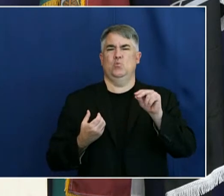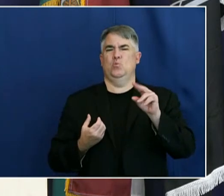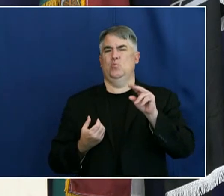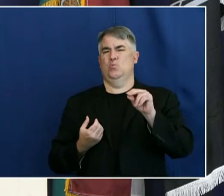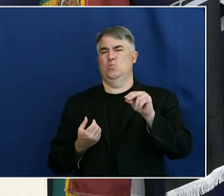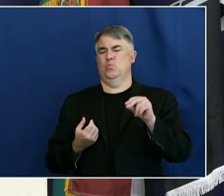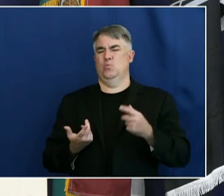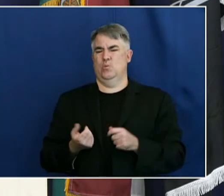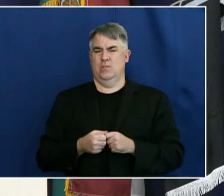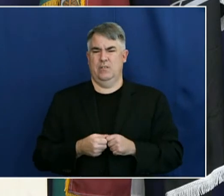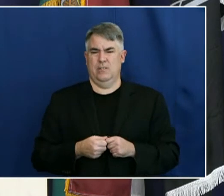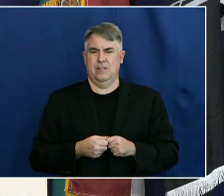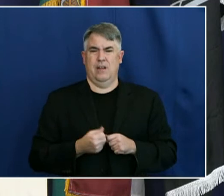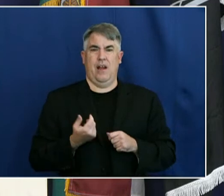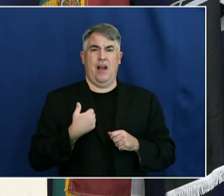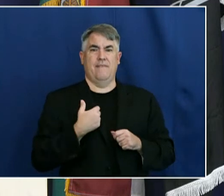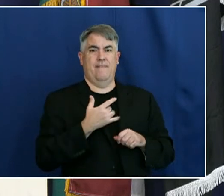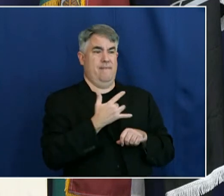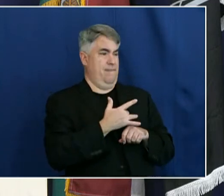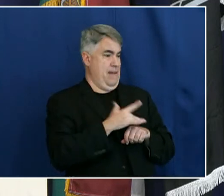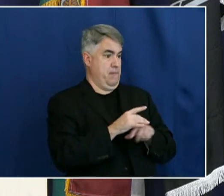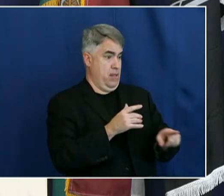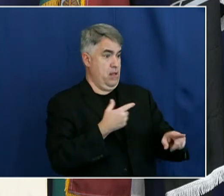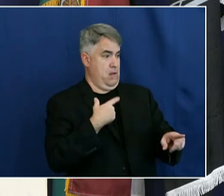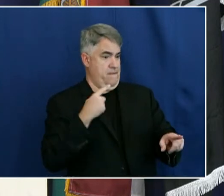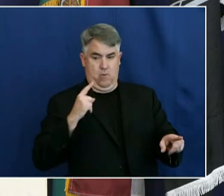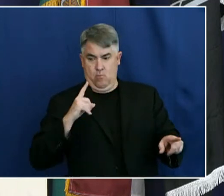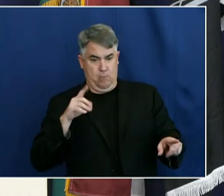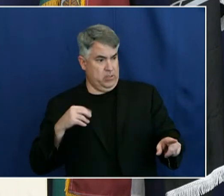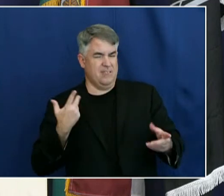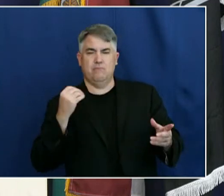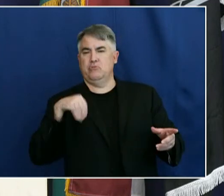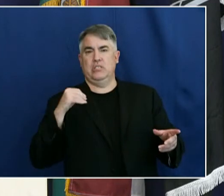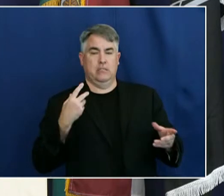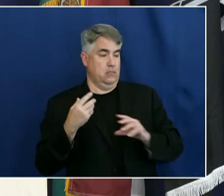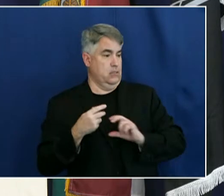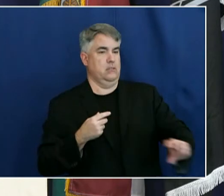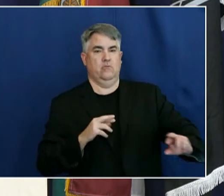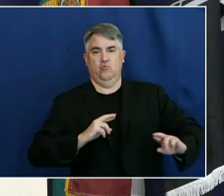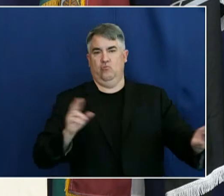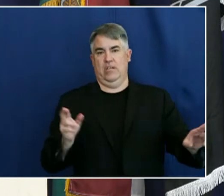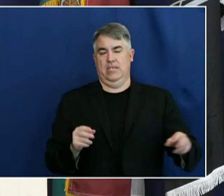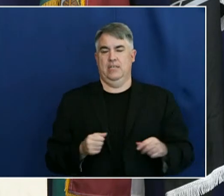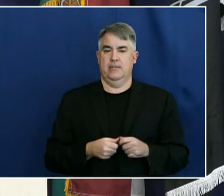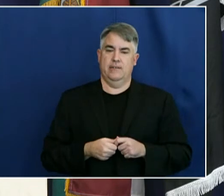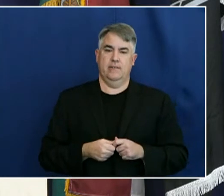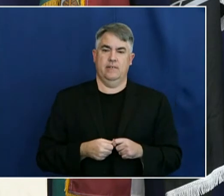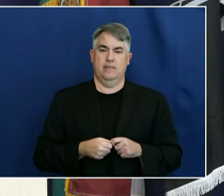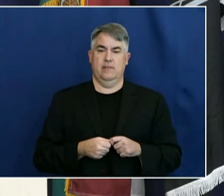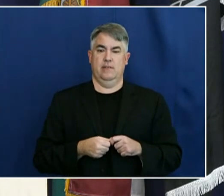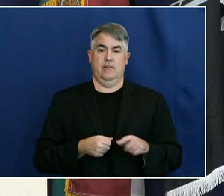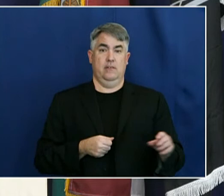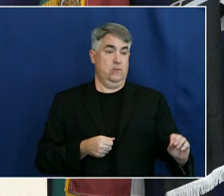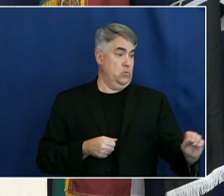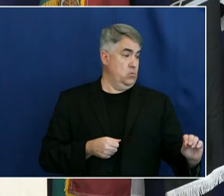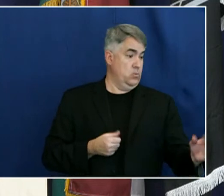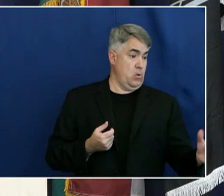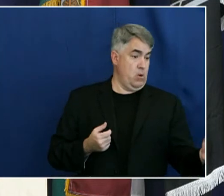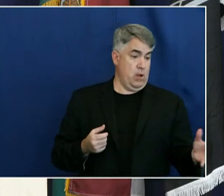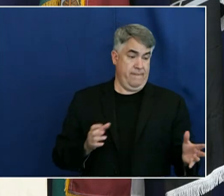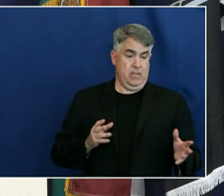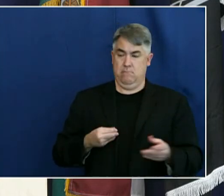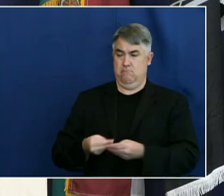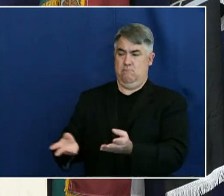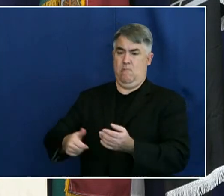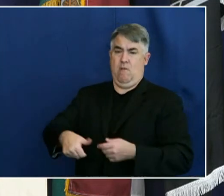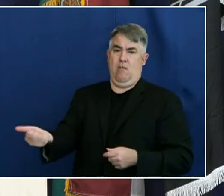they're provided. If not, then they're provided to San Diegans who are in any of the additional tiers. So it's not in any way impacting the ability of